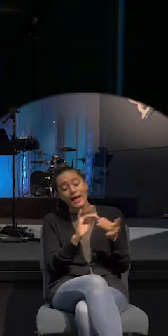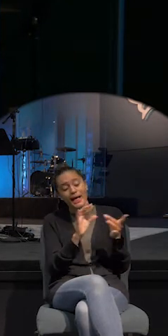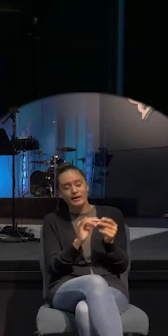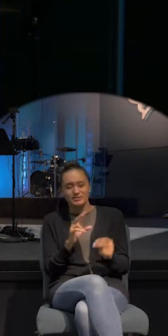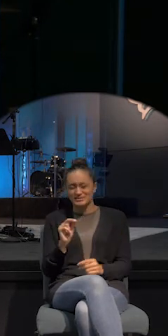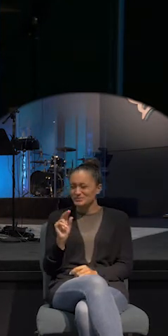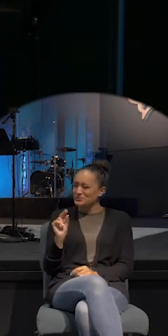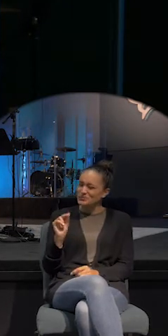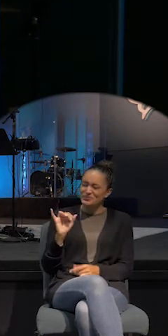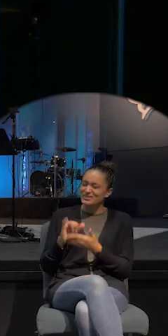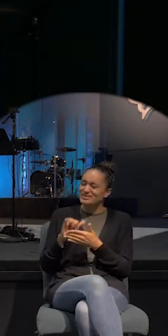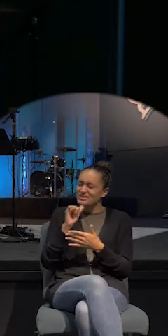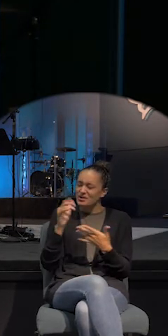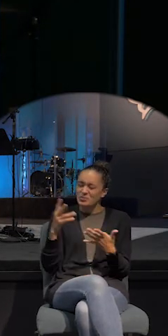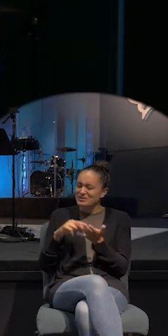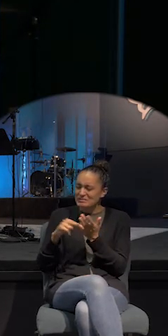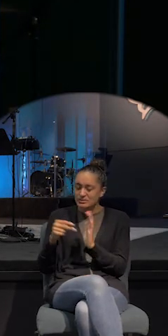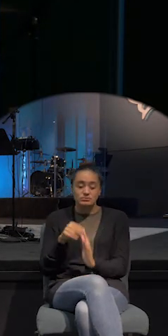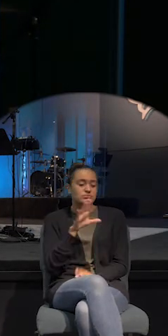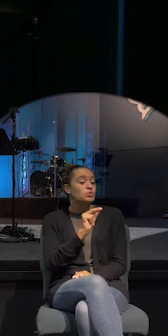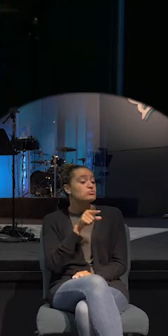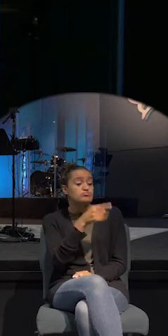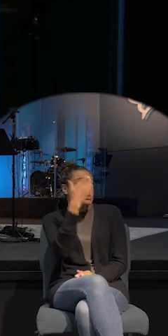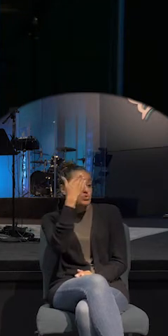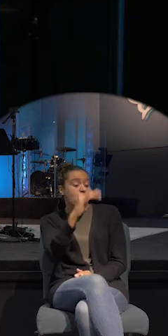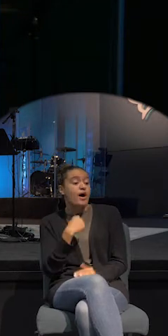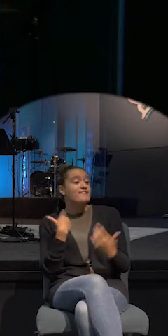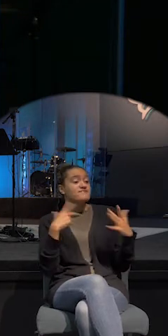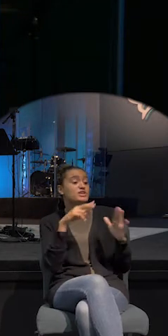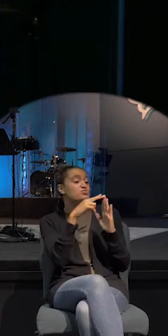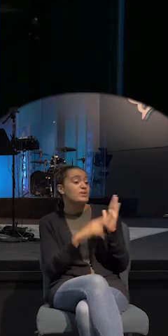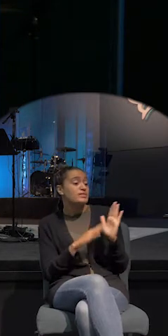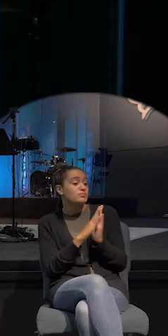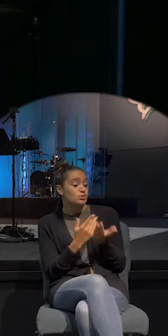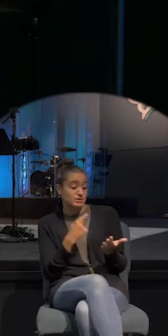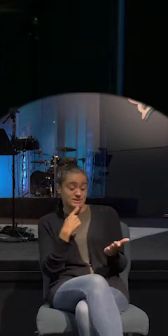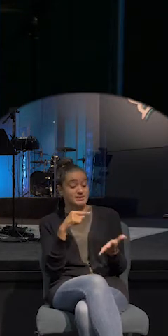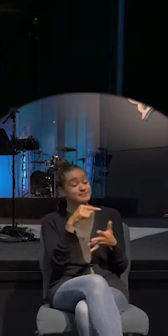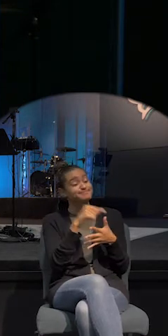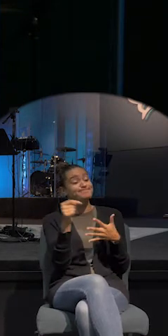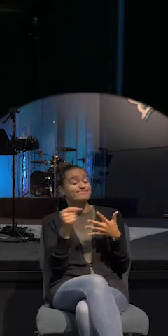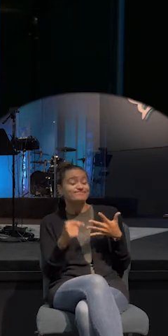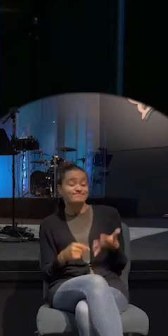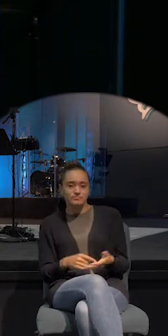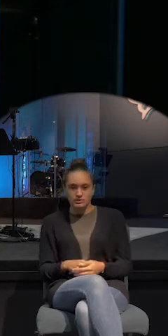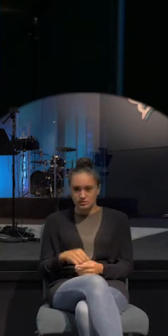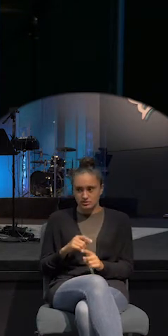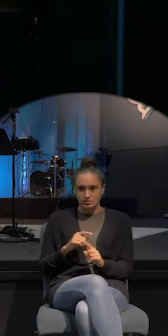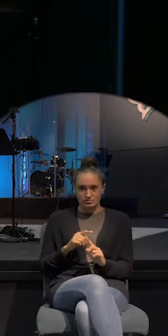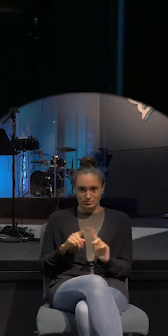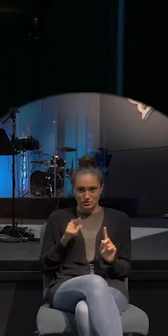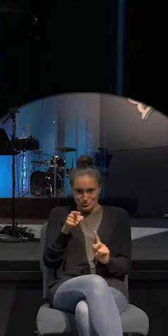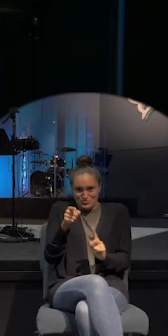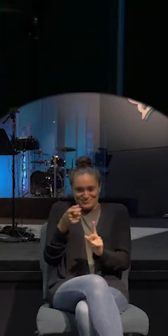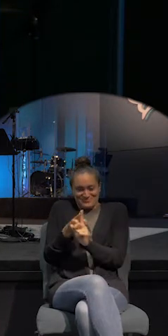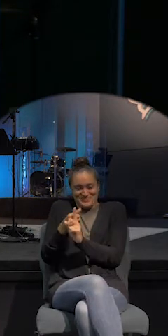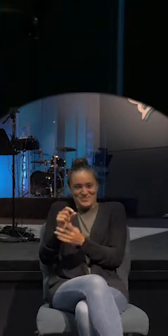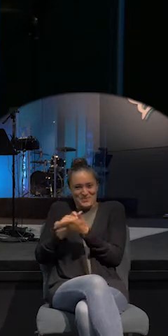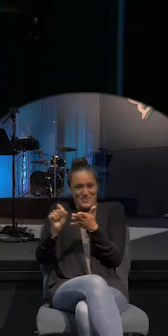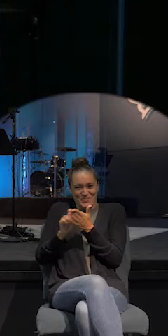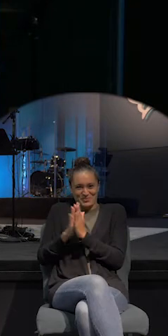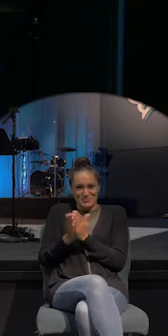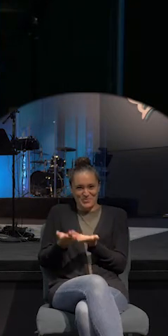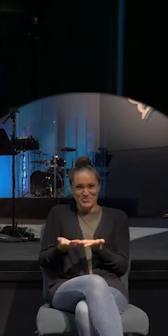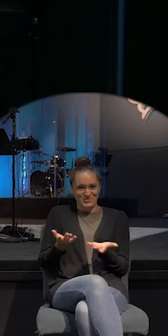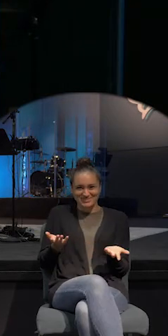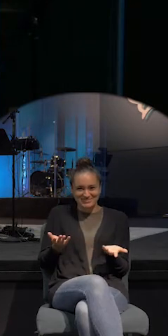say, "No, that's not. No, no, no. You don't know. I read the book, and the book says this, this, and that. But it's about you. You're the one who wrote